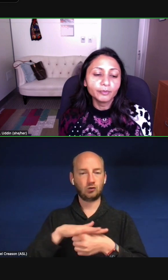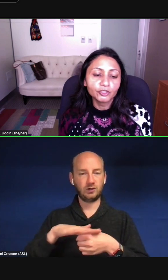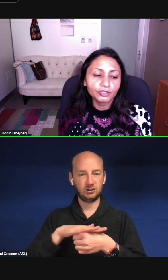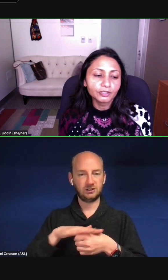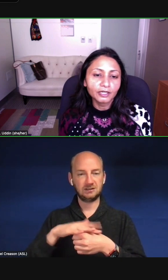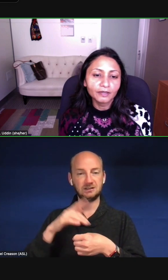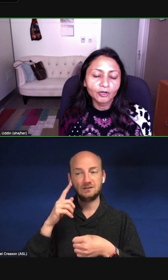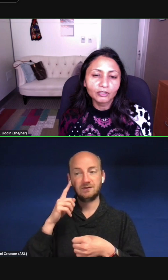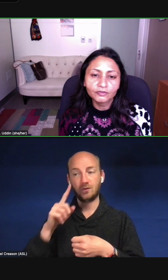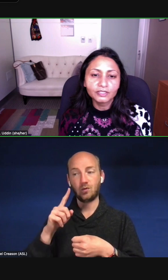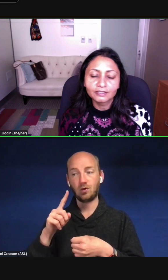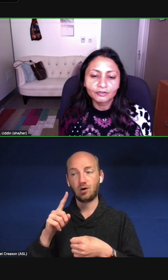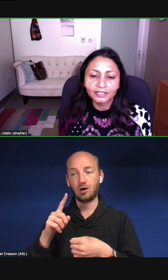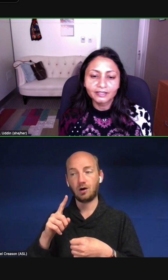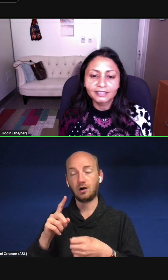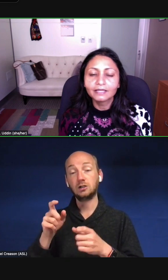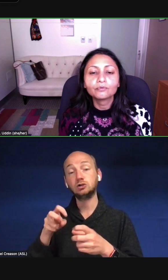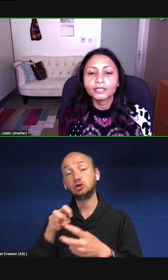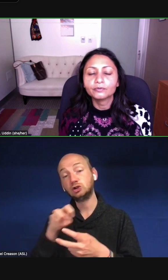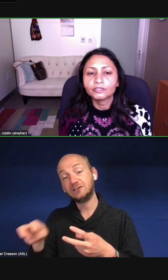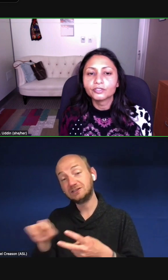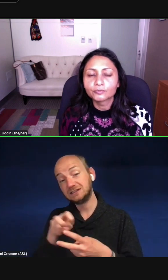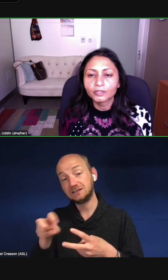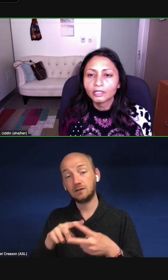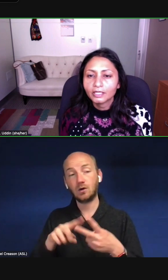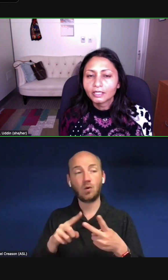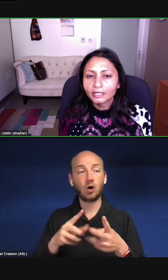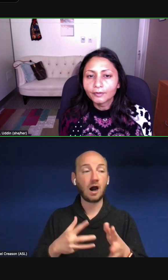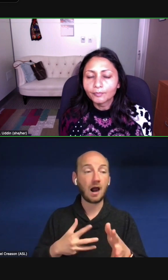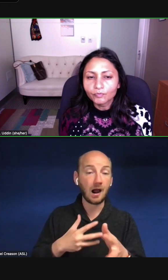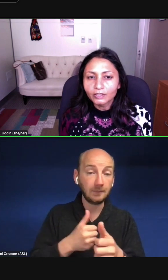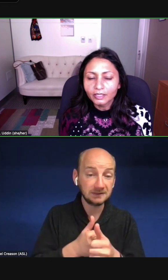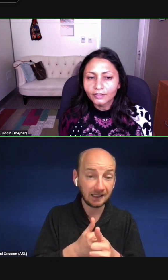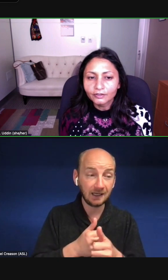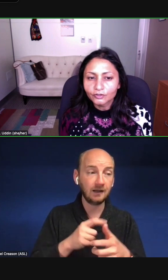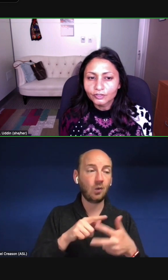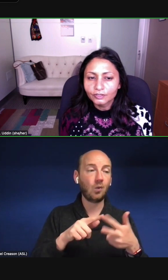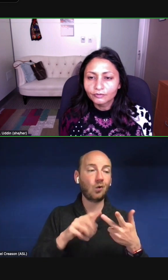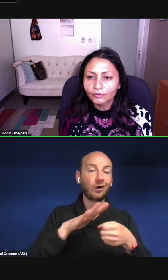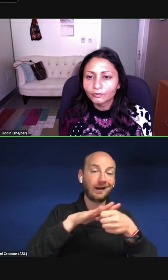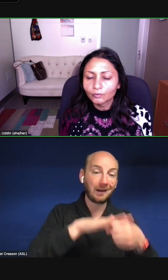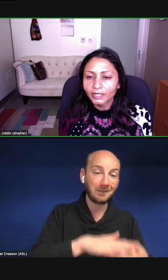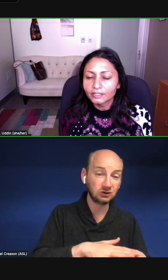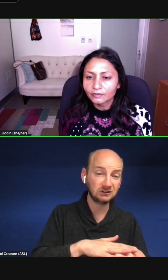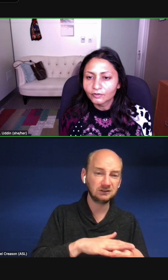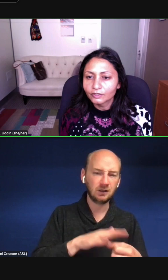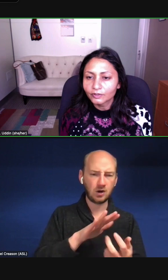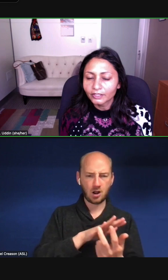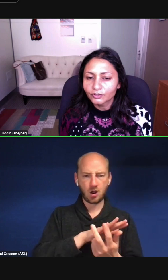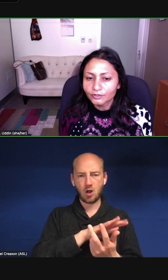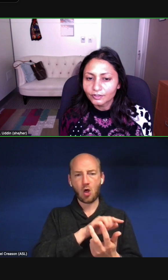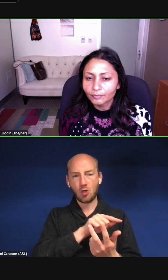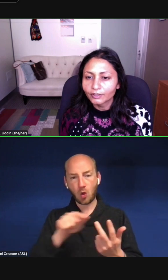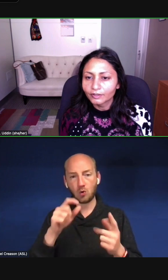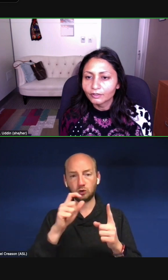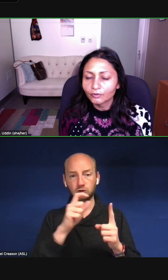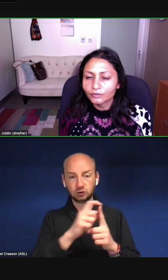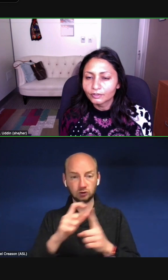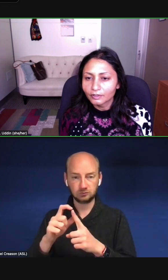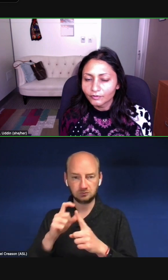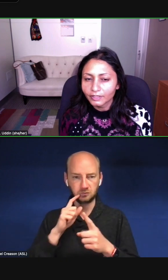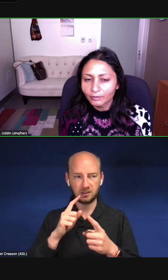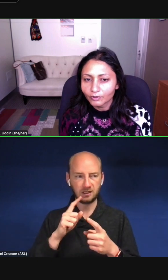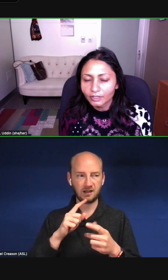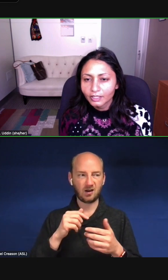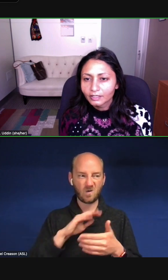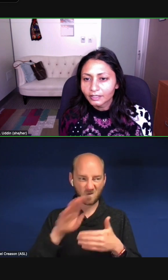or inhibition. All of these are like the same brain regions, but I think there's different ways of interactions among the